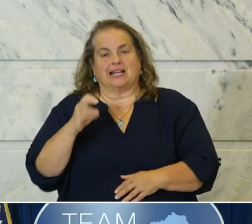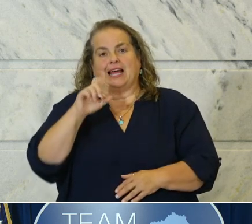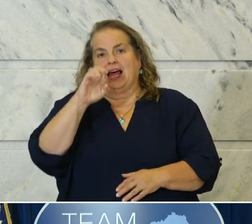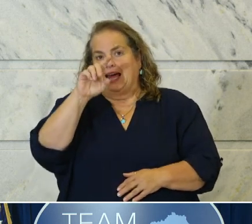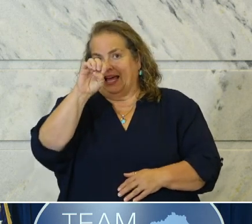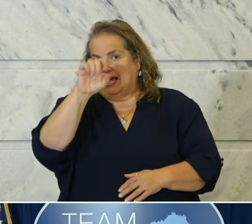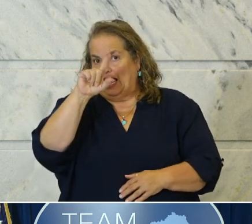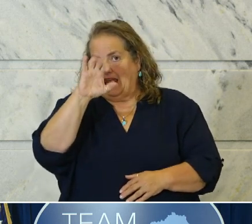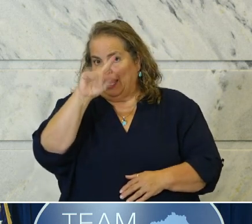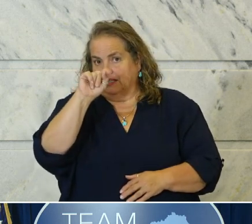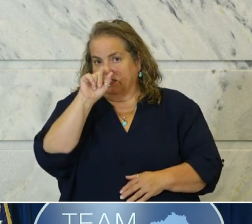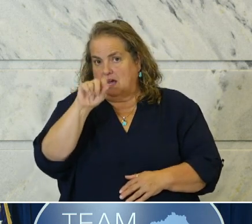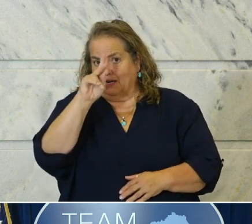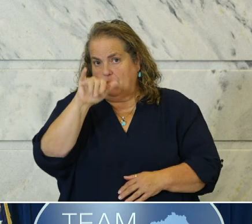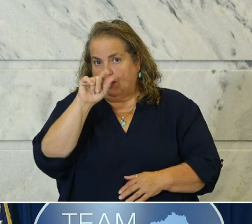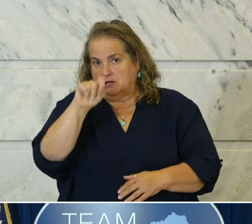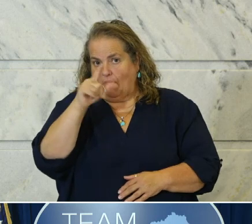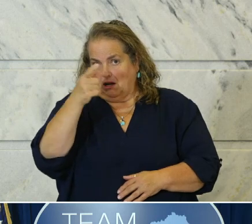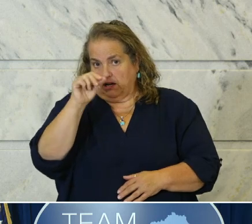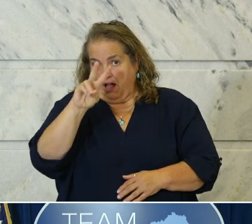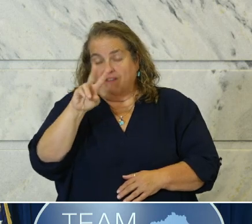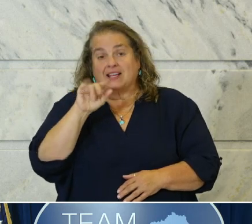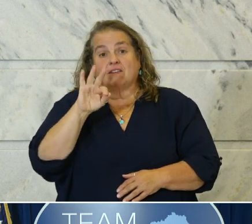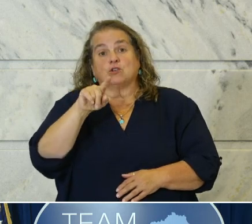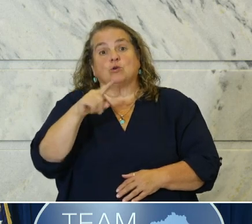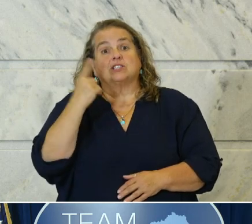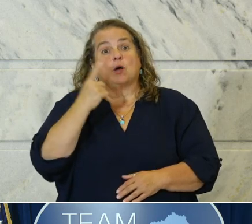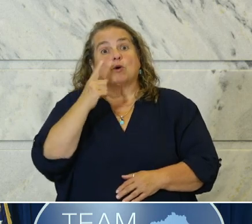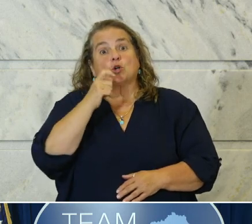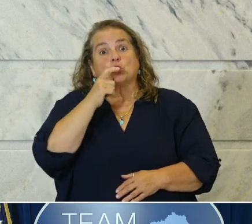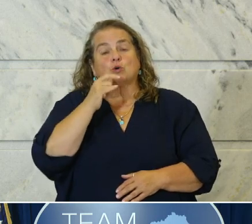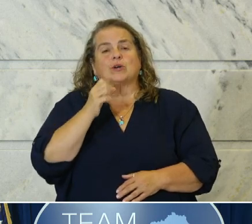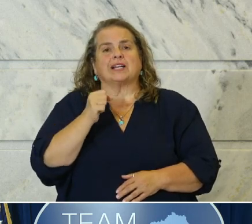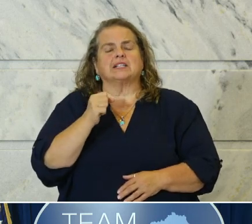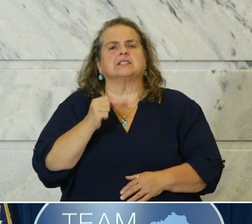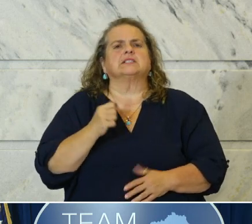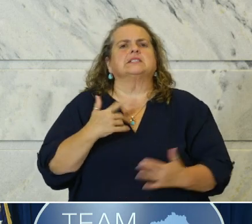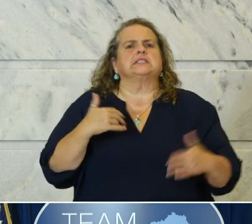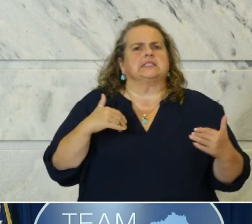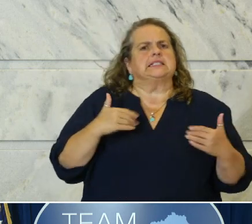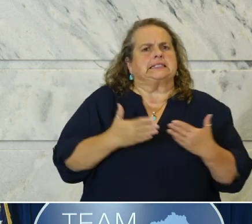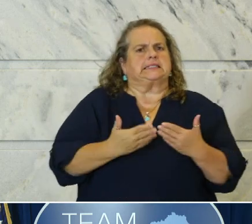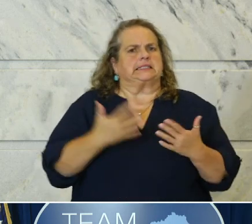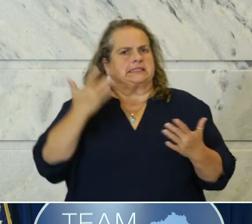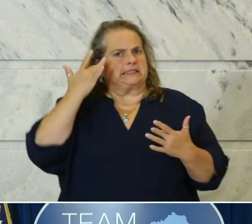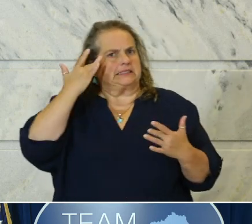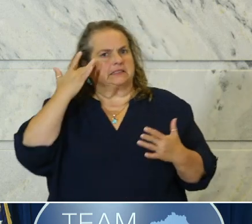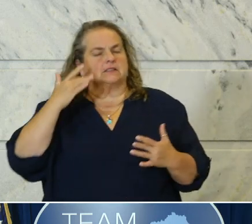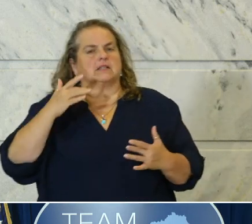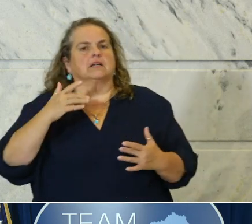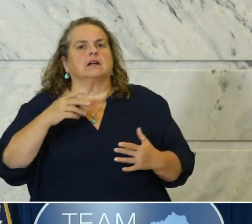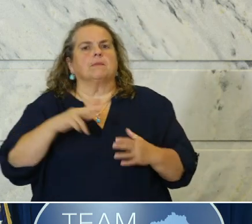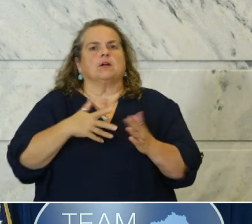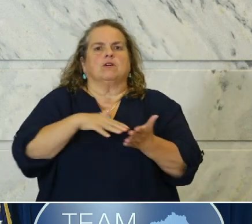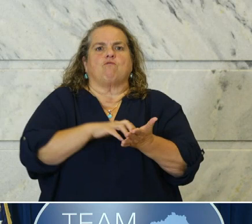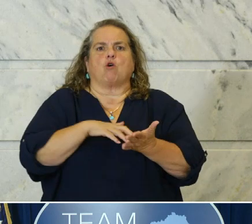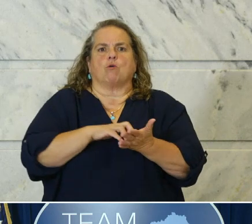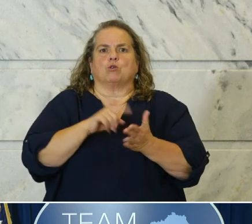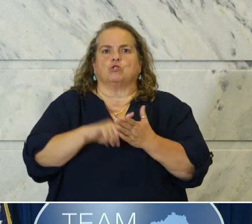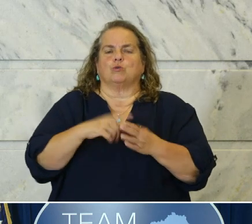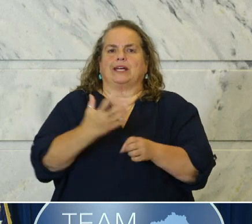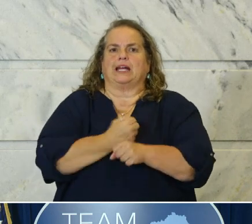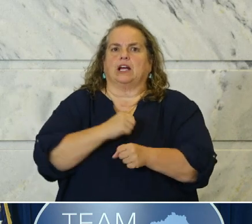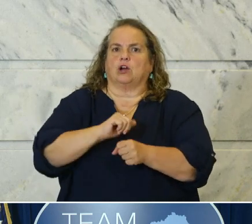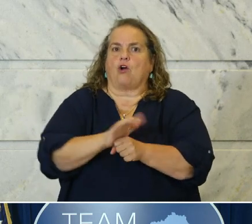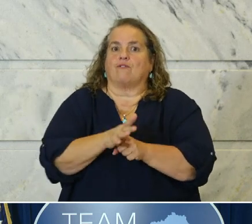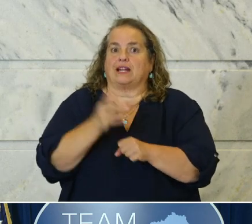elect.ky.gov. Now, if you are someone who is overly susceptible to COVID-19, meaning